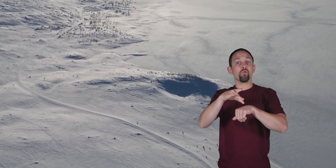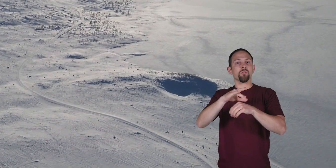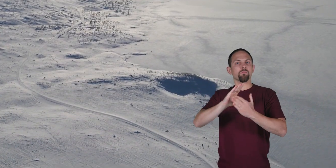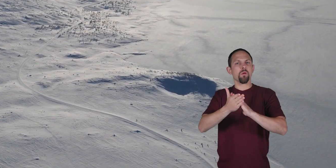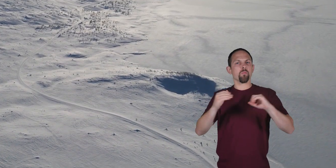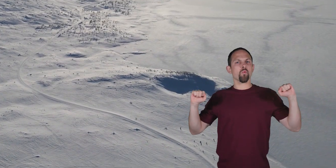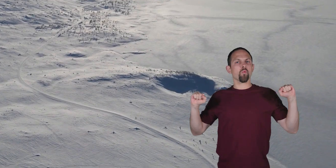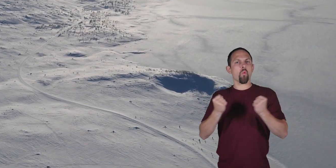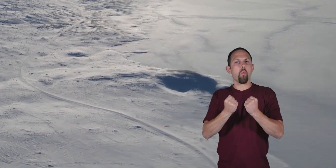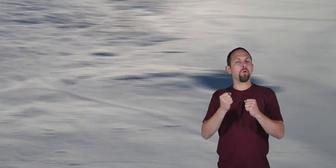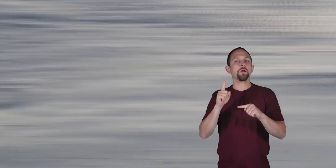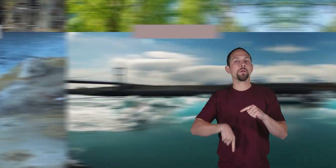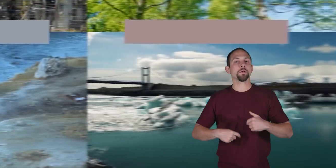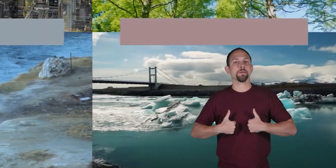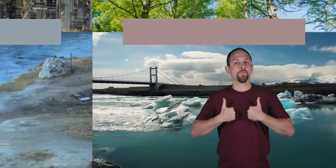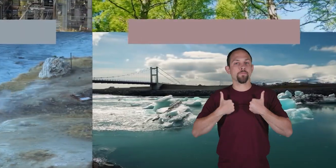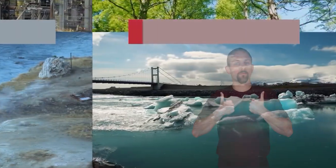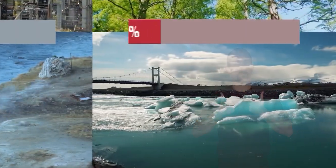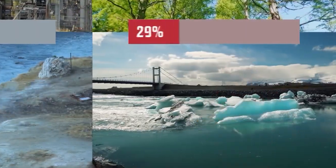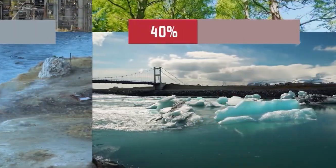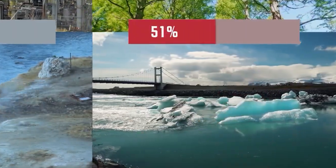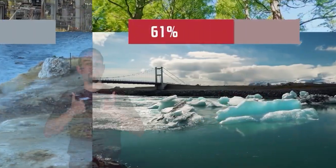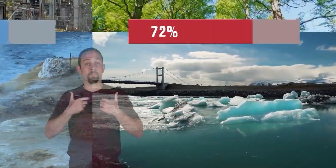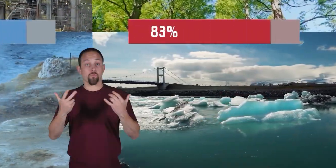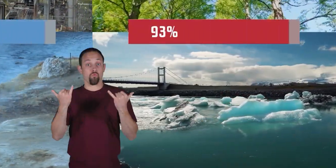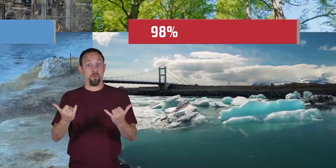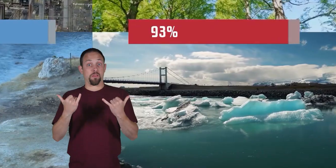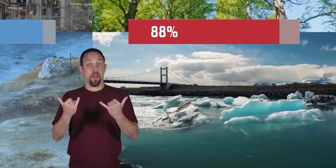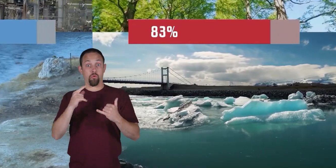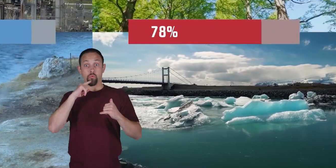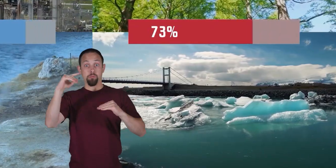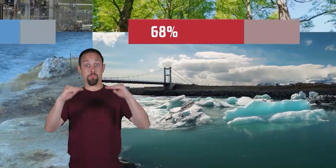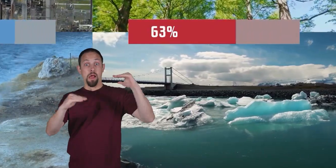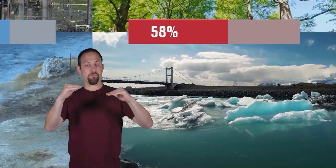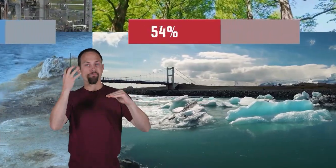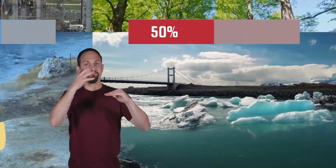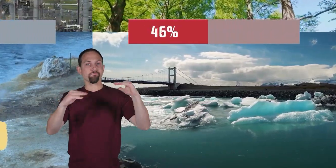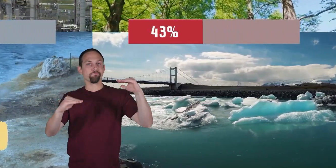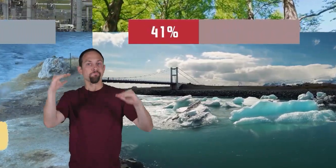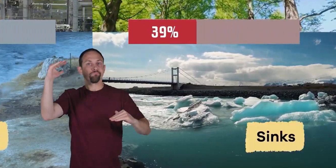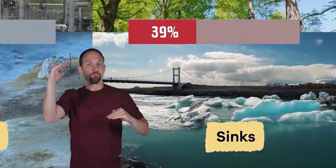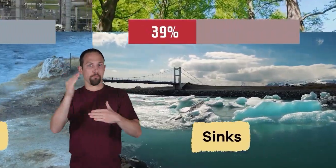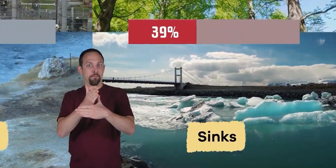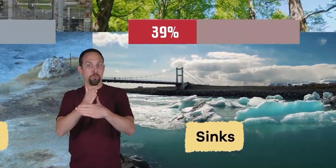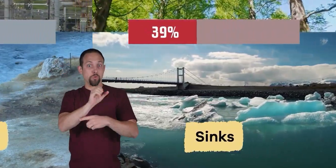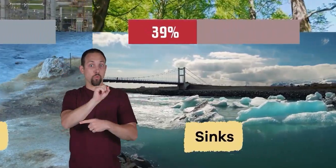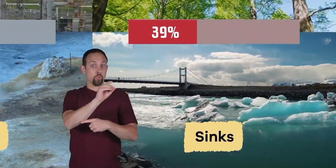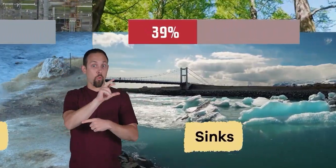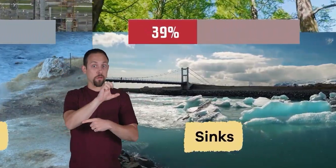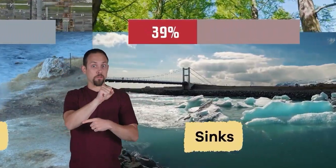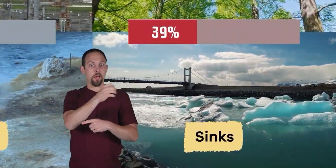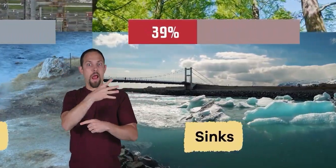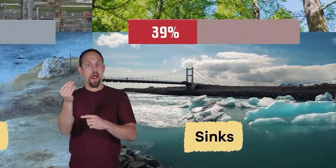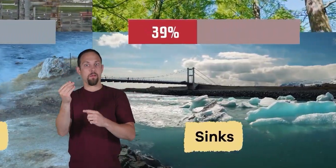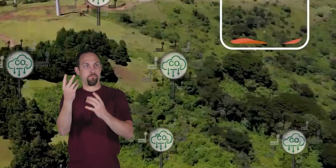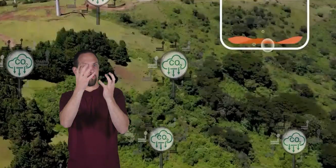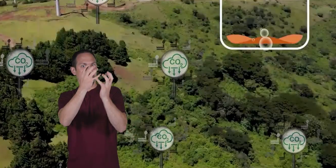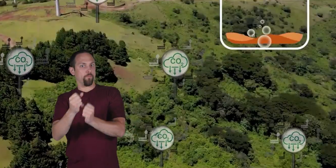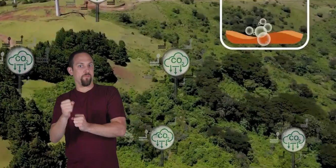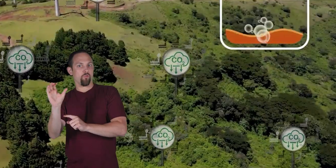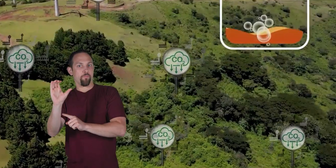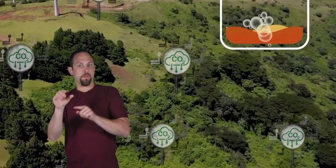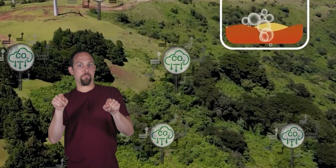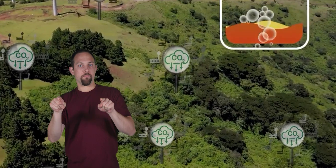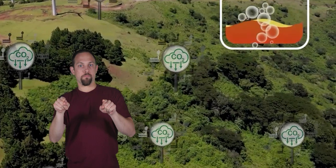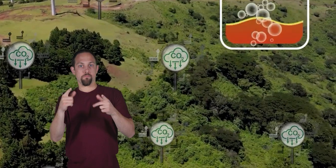cold to be livable right now there is an imbalance between the sources and sinks of carbon there